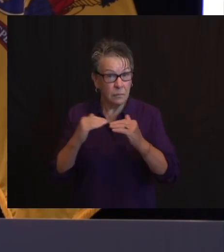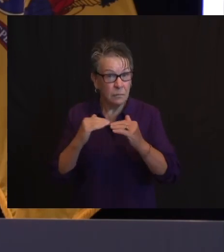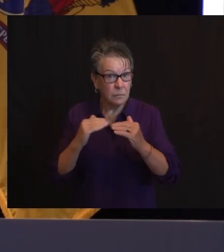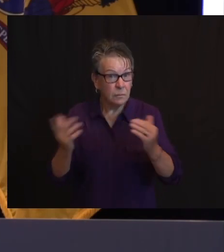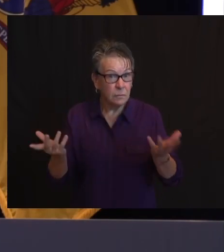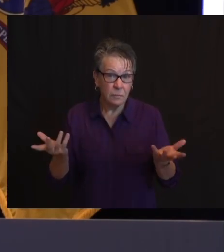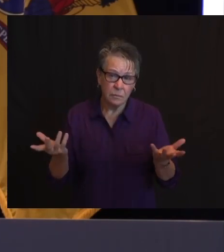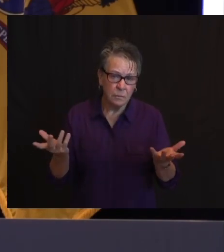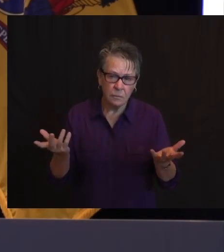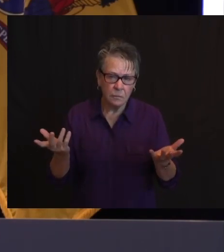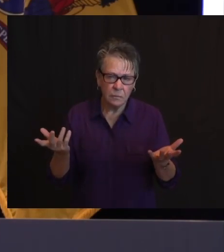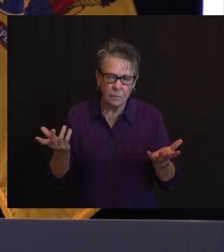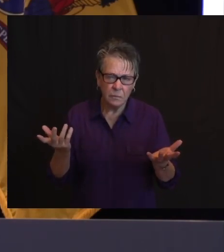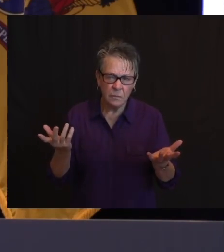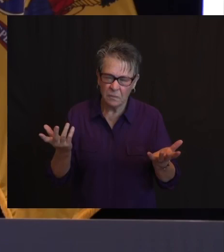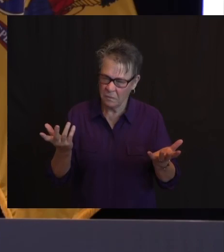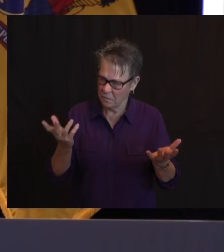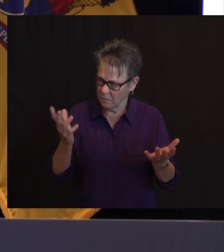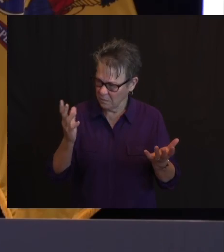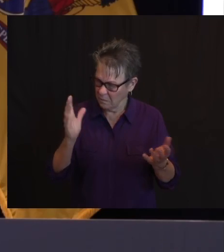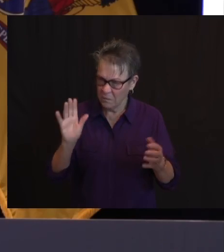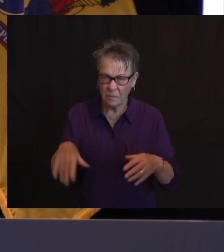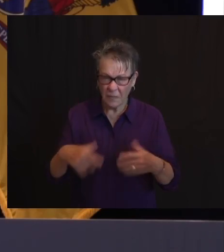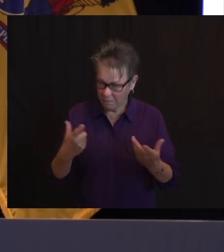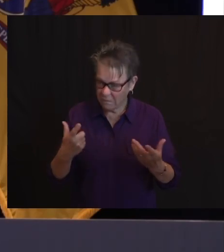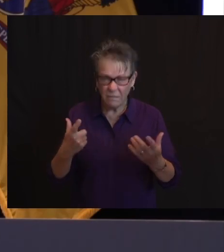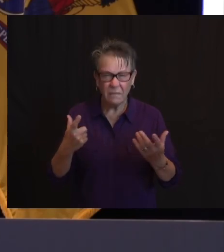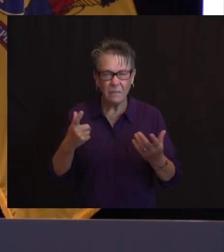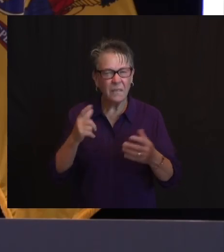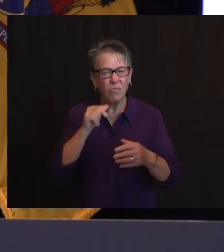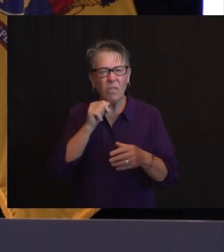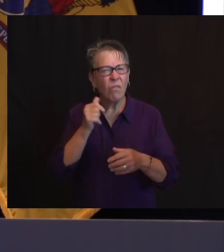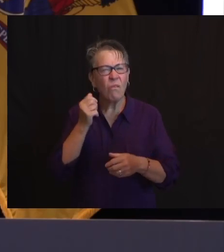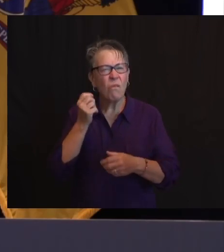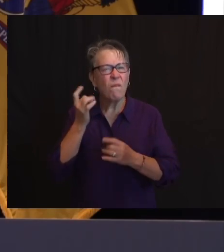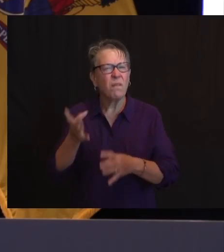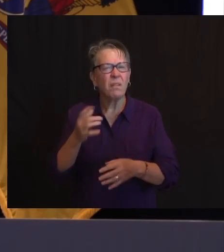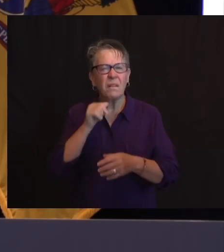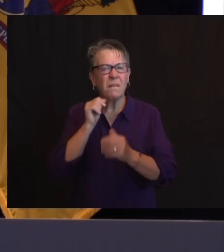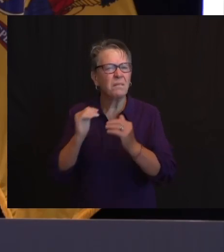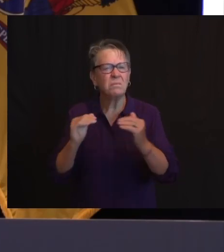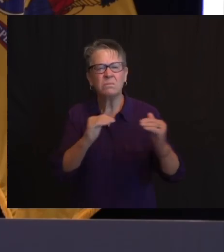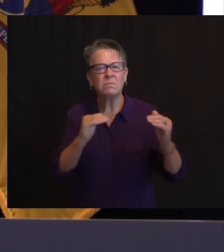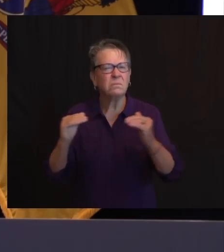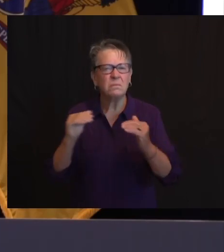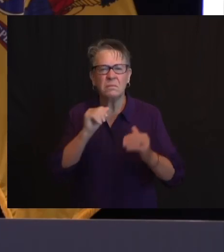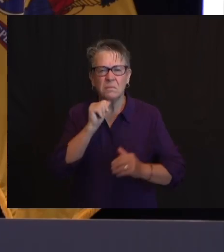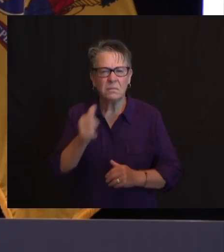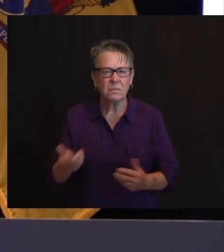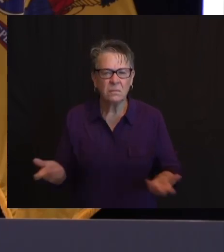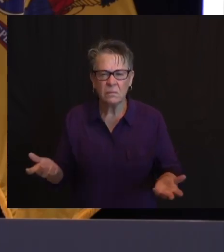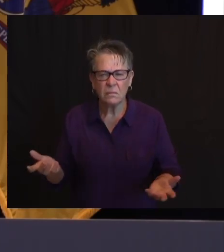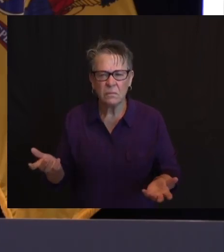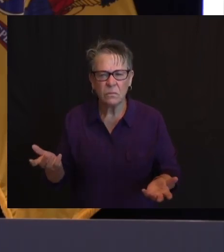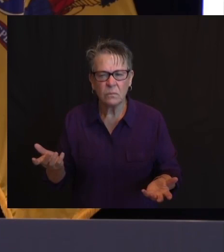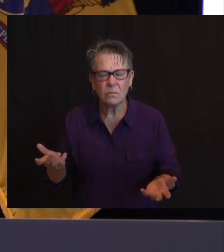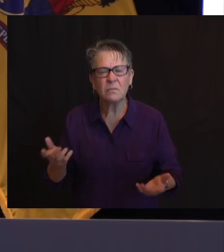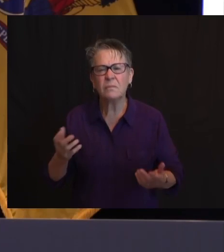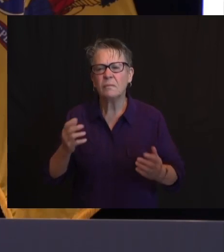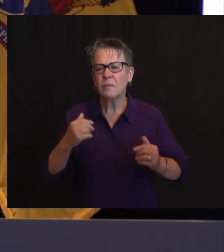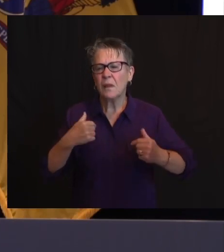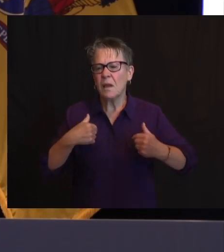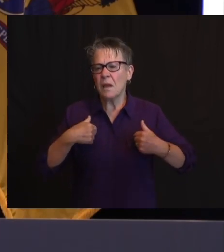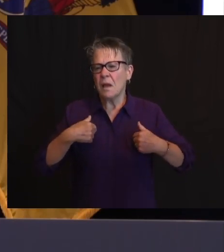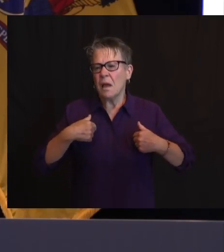thought, and I will do that. And I'll come back to you, Dan, on the ad. I've not seen it. Perhaps you and I can watch it after this, and we'll give you a reaction